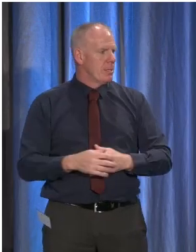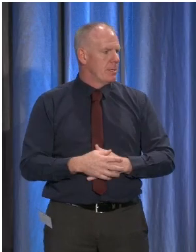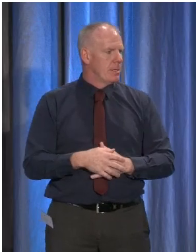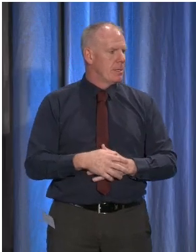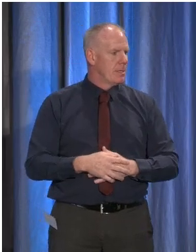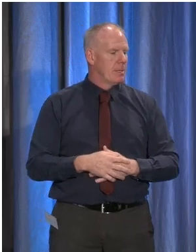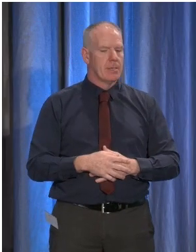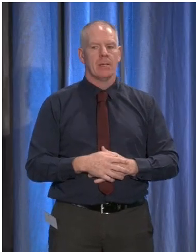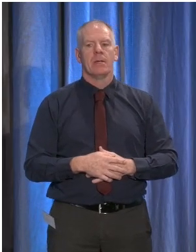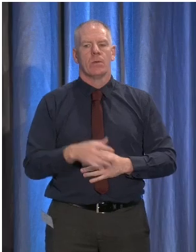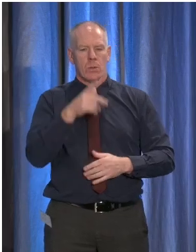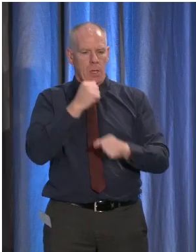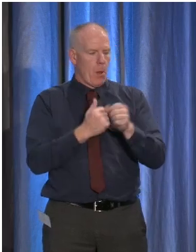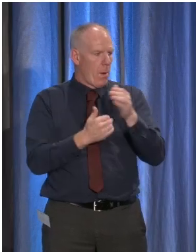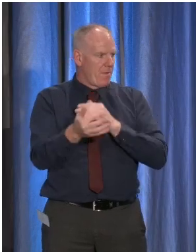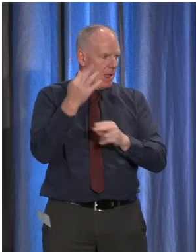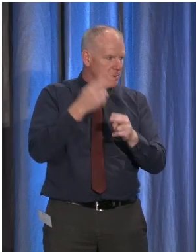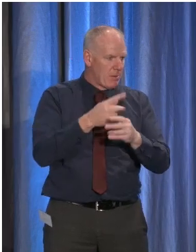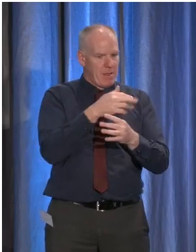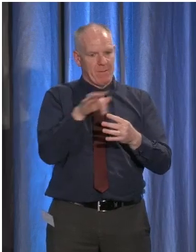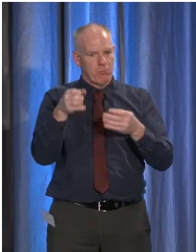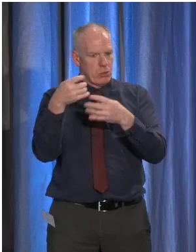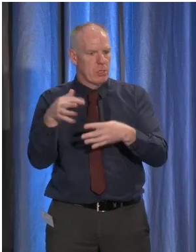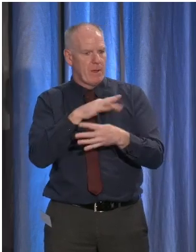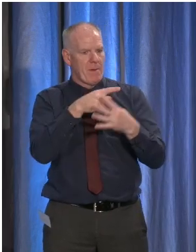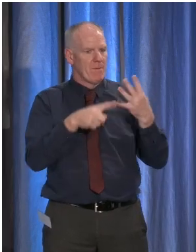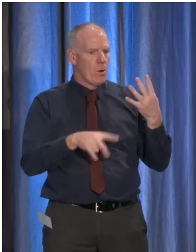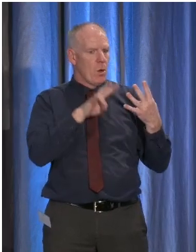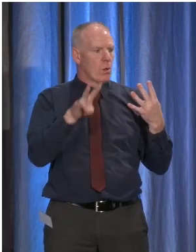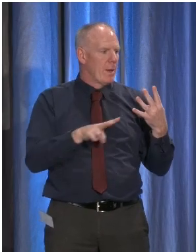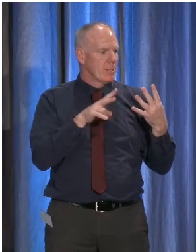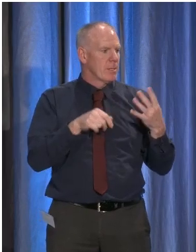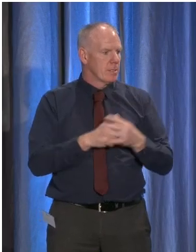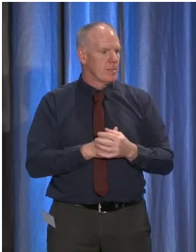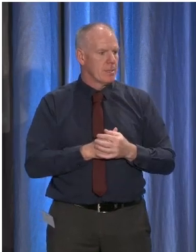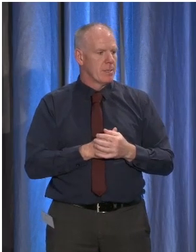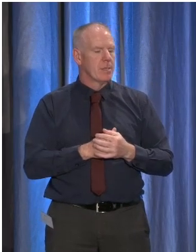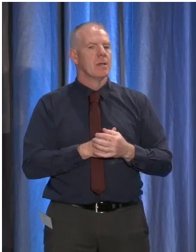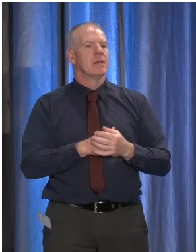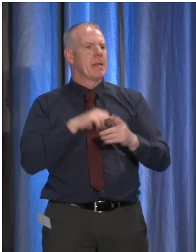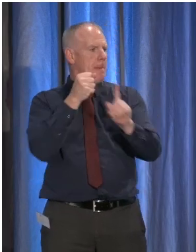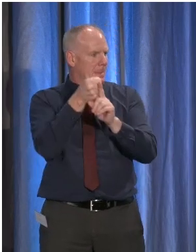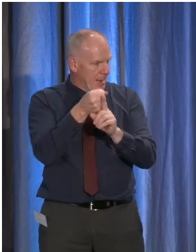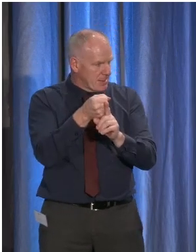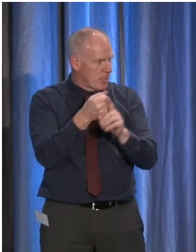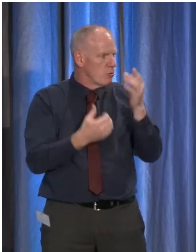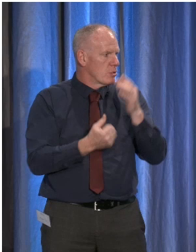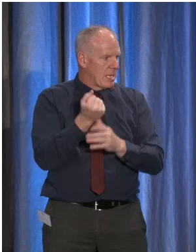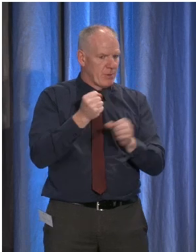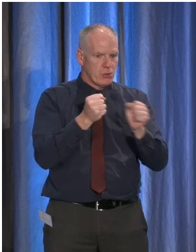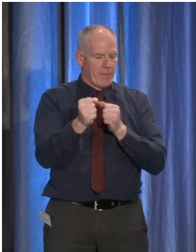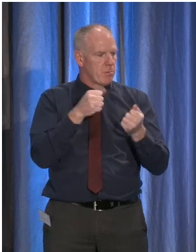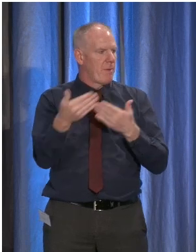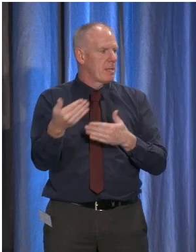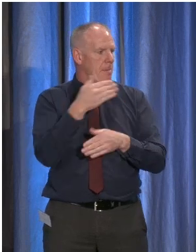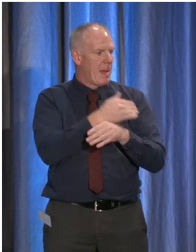talking about what we found in relation to the 4 questions set for us, which were: what was the impact of the services provided